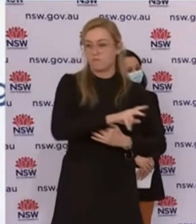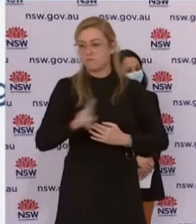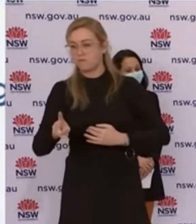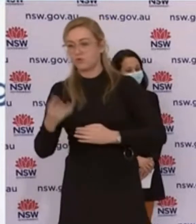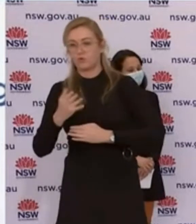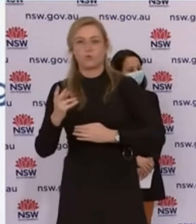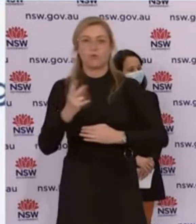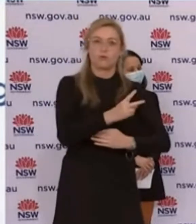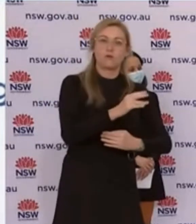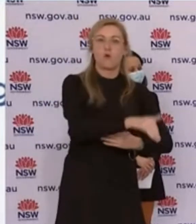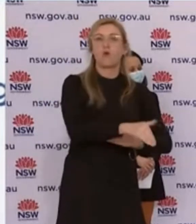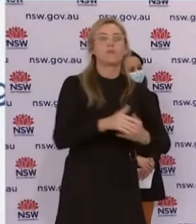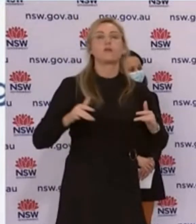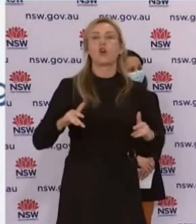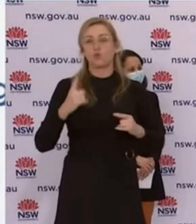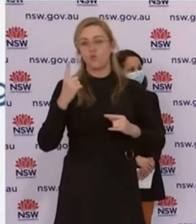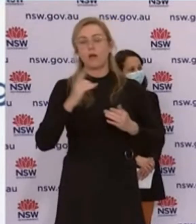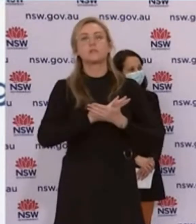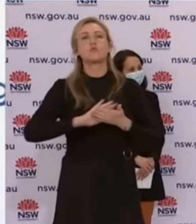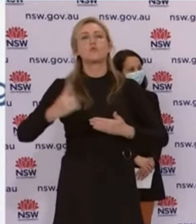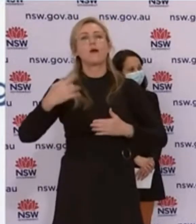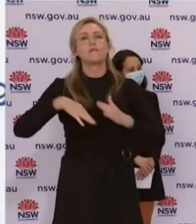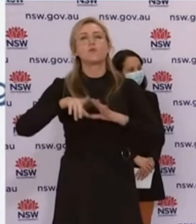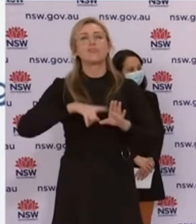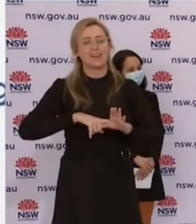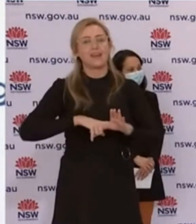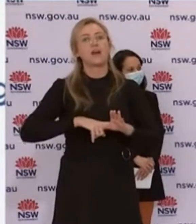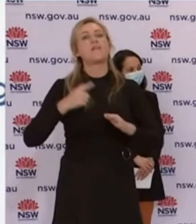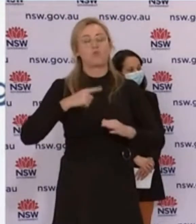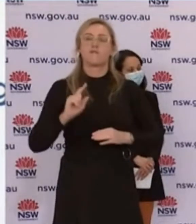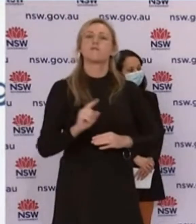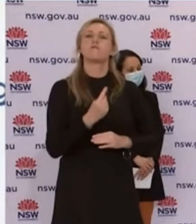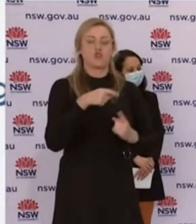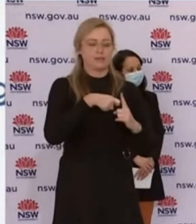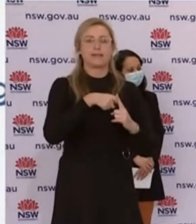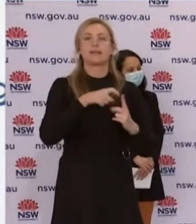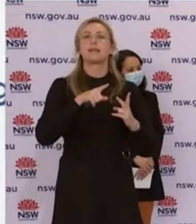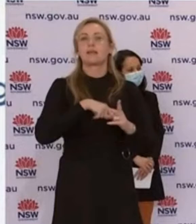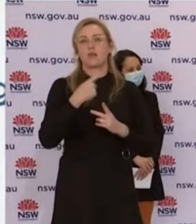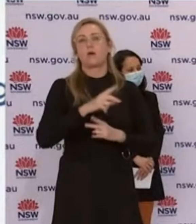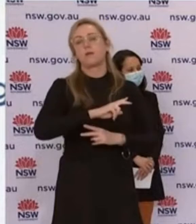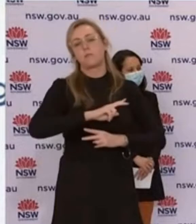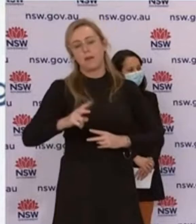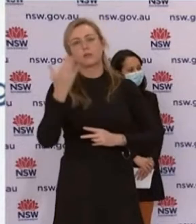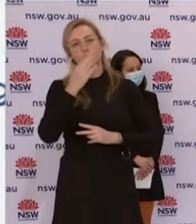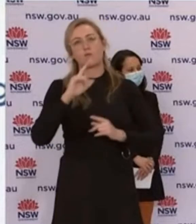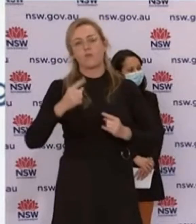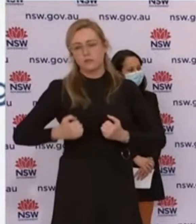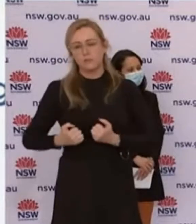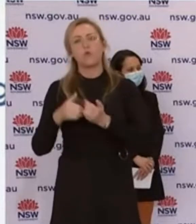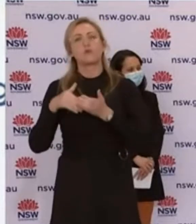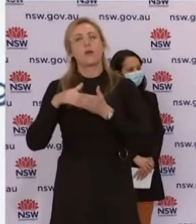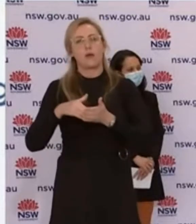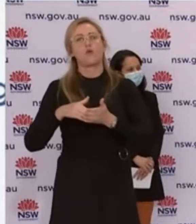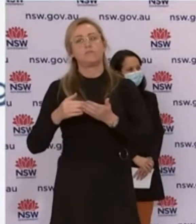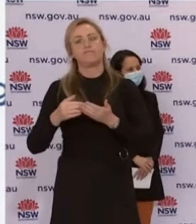think part of our challenge will be not just to support our communities through this extended learning from home period until October 25th, but also